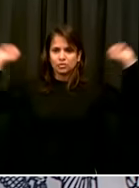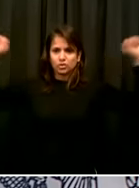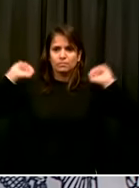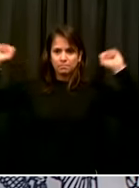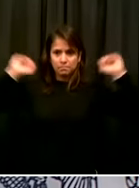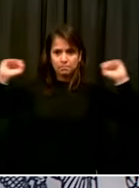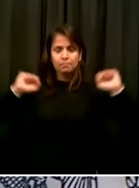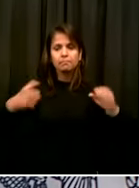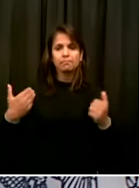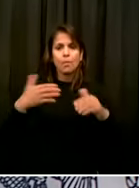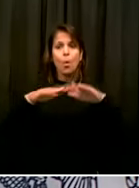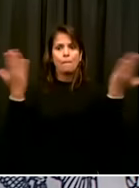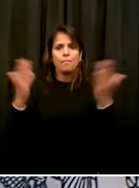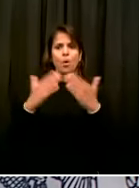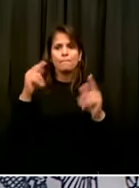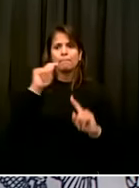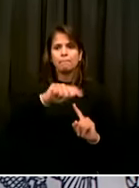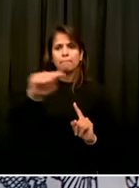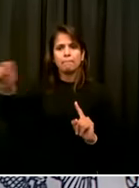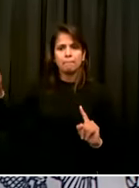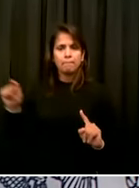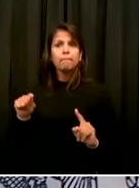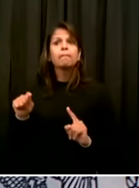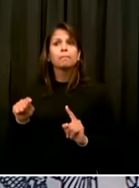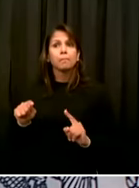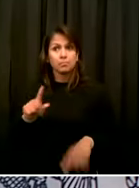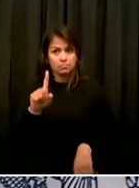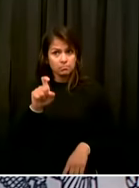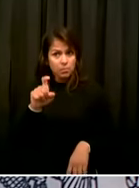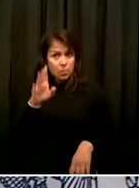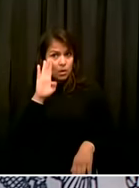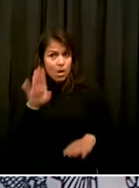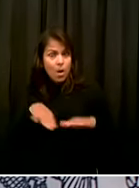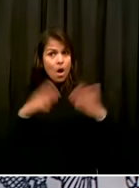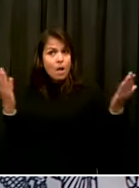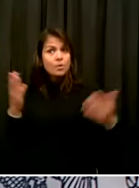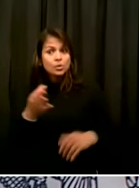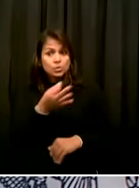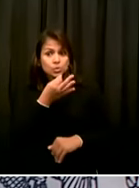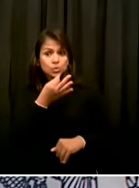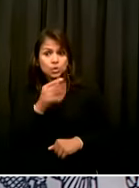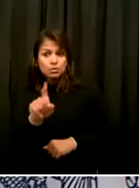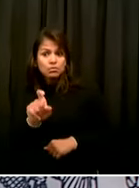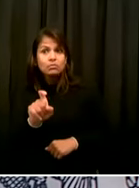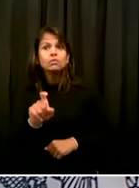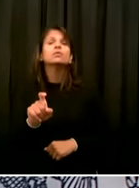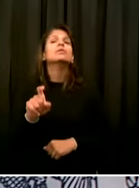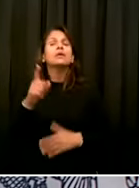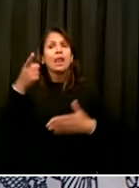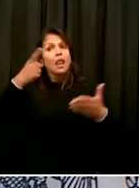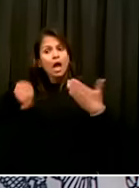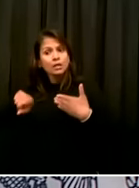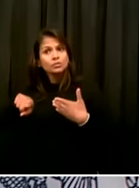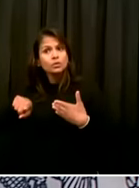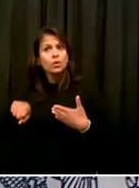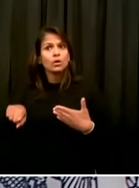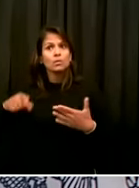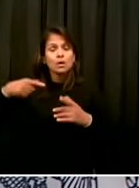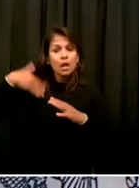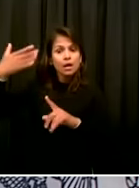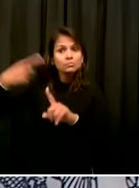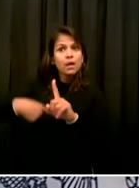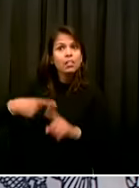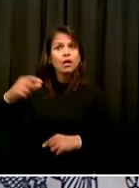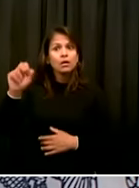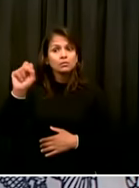as next week or, as you know, September 2nd. But you have said you simply don't have the inspectors to do it. What is